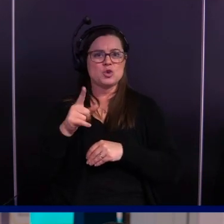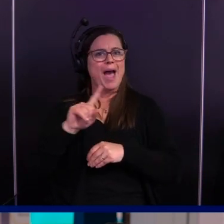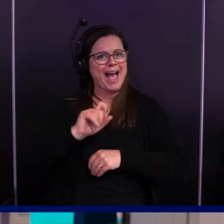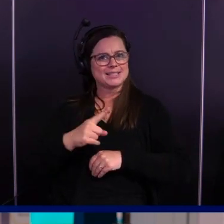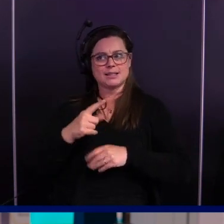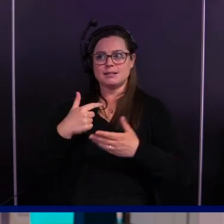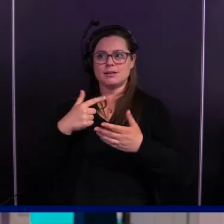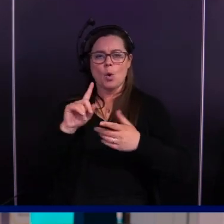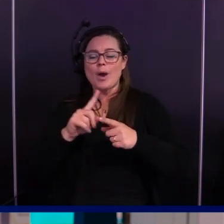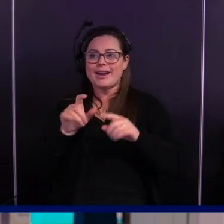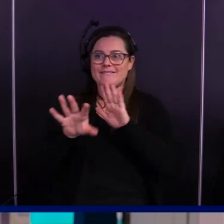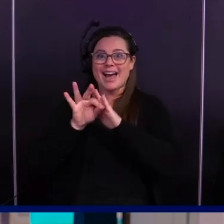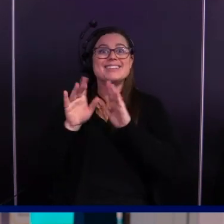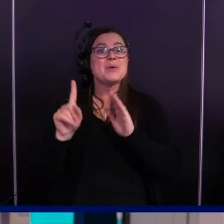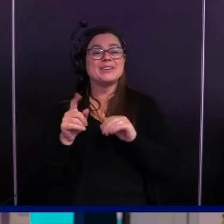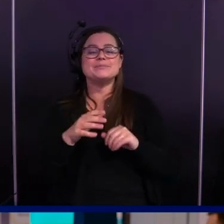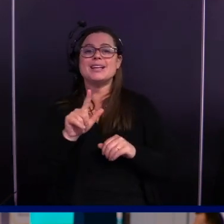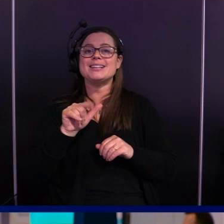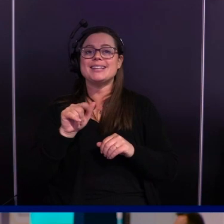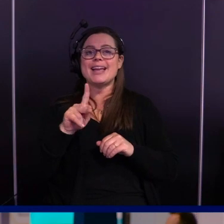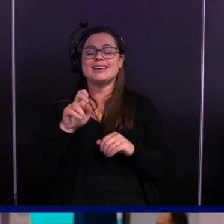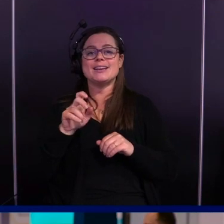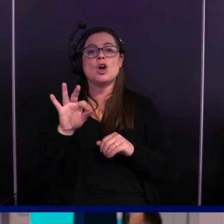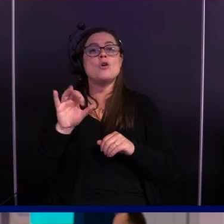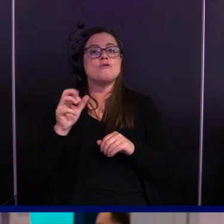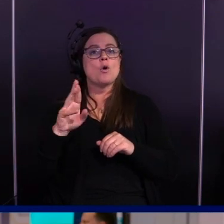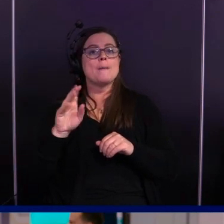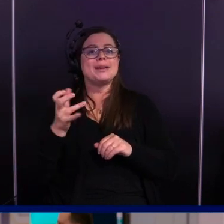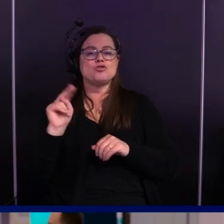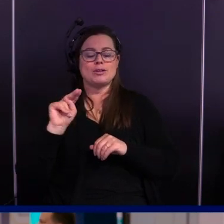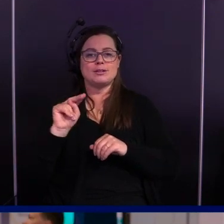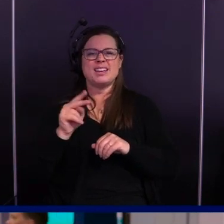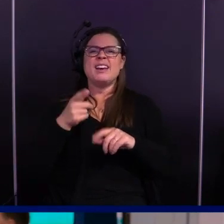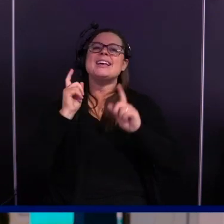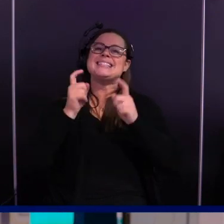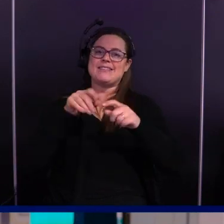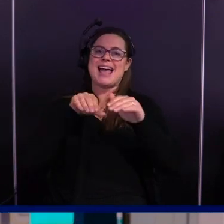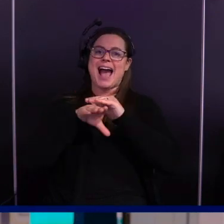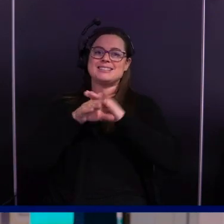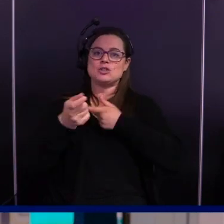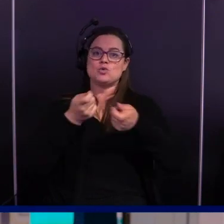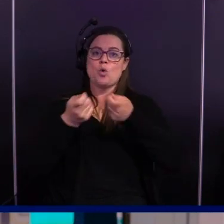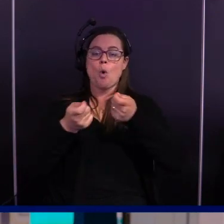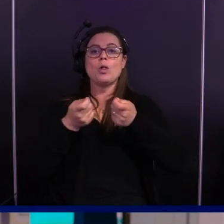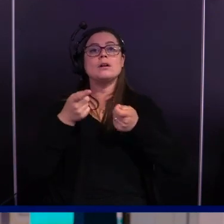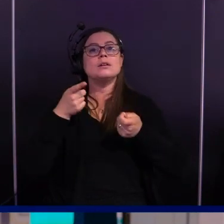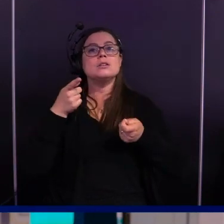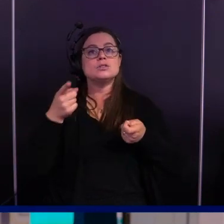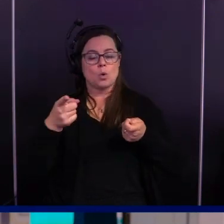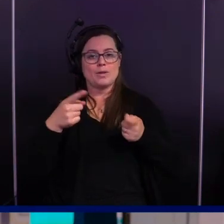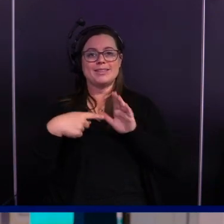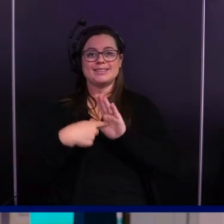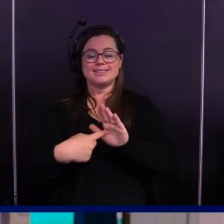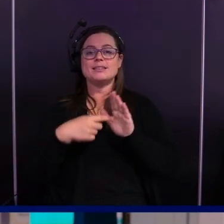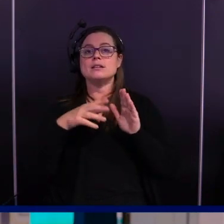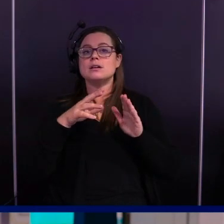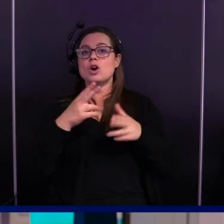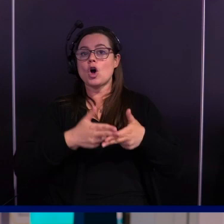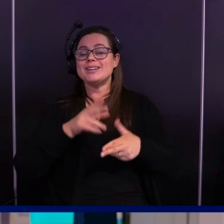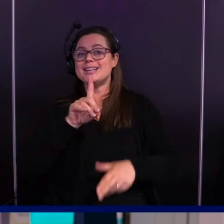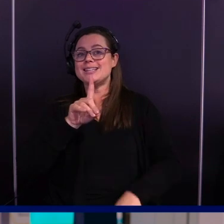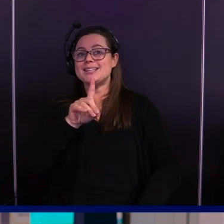all. The lake formation is a fine-grained access control. For example, it comes with a permission, right? This is called data lake